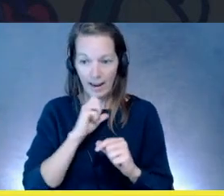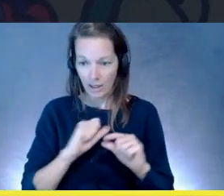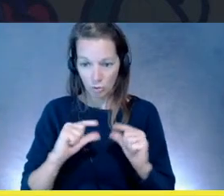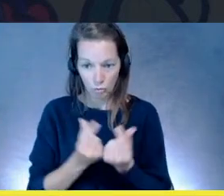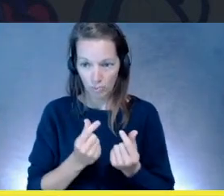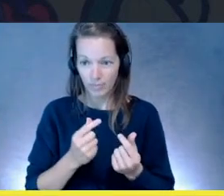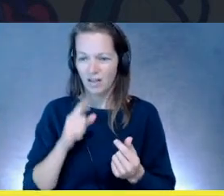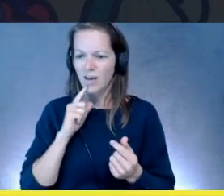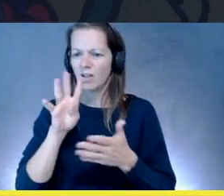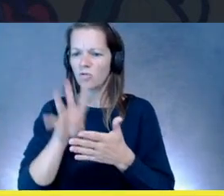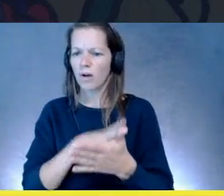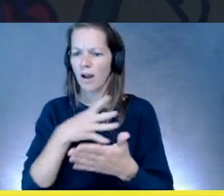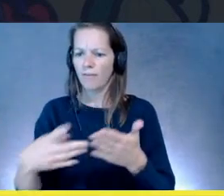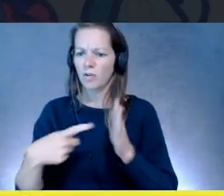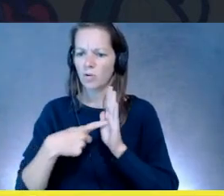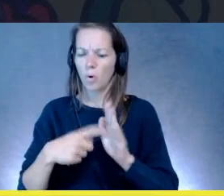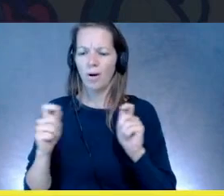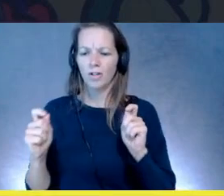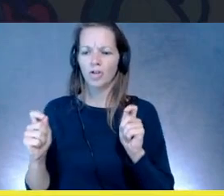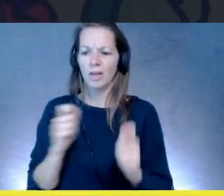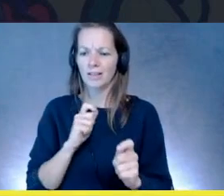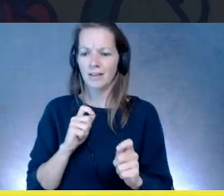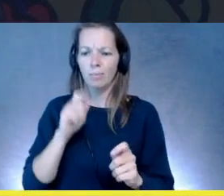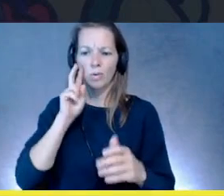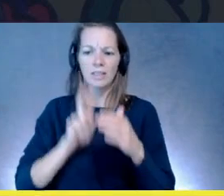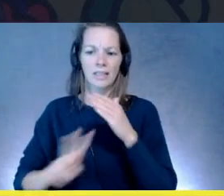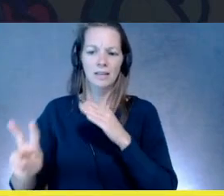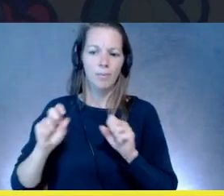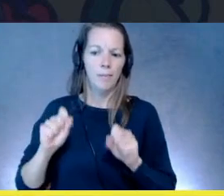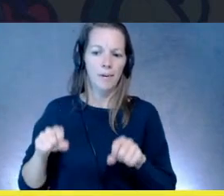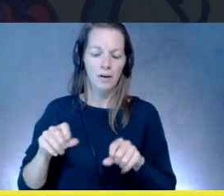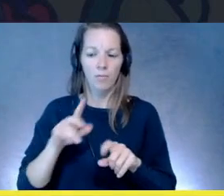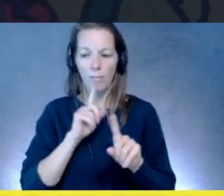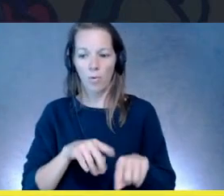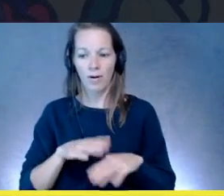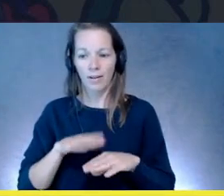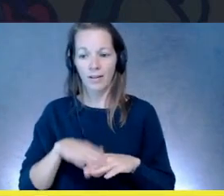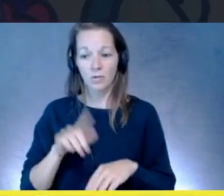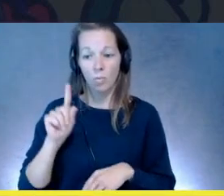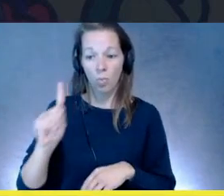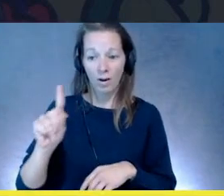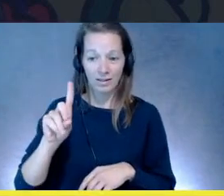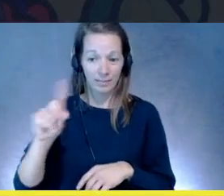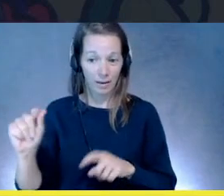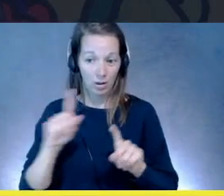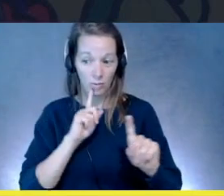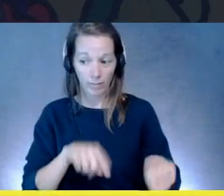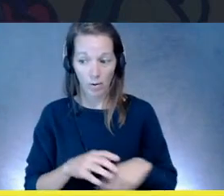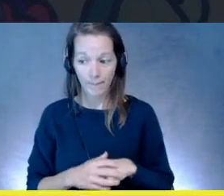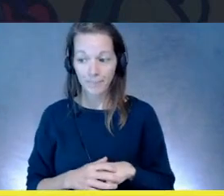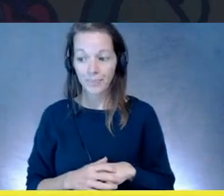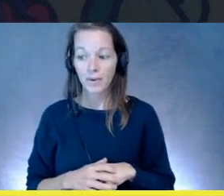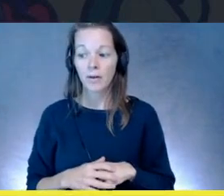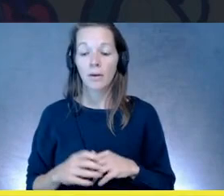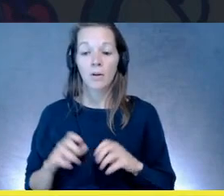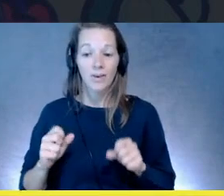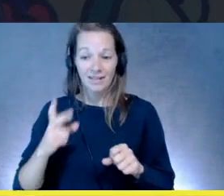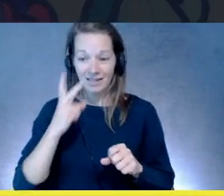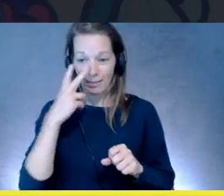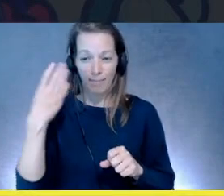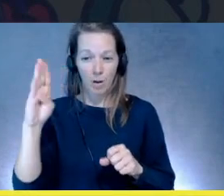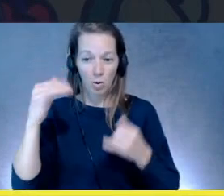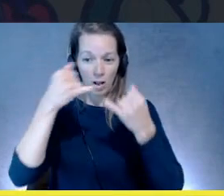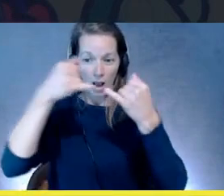the adjusted predicted probability of reporting at least one disability. And you can see the blue line on